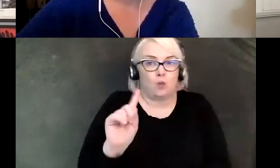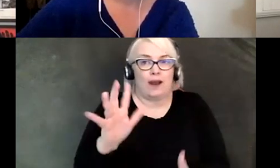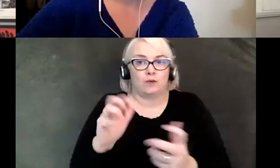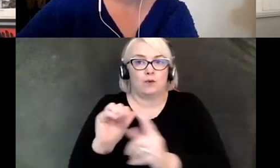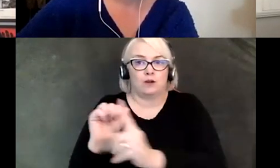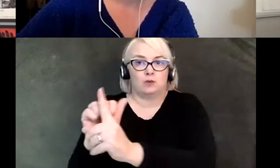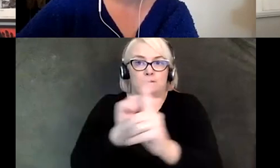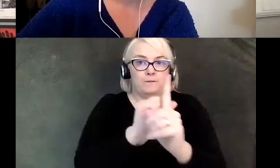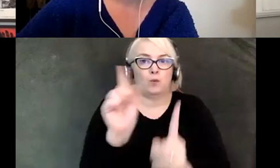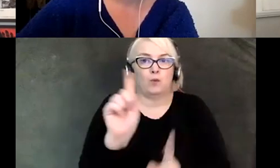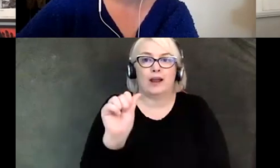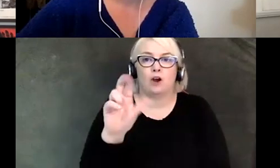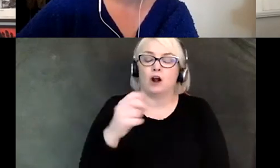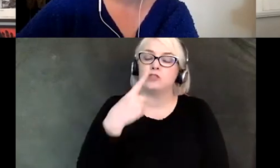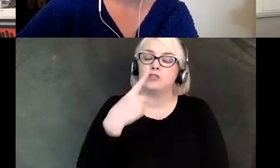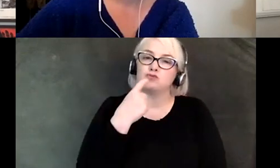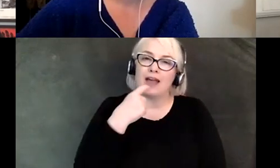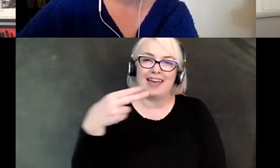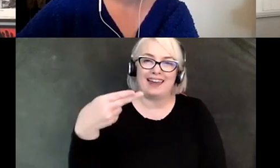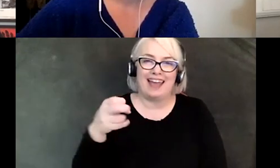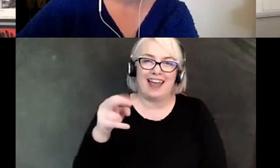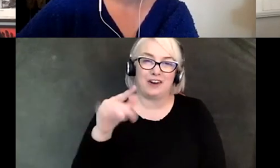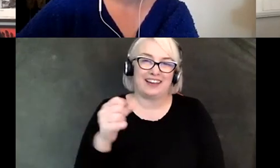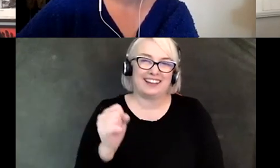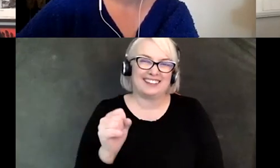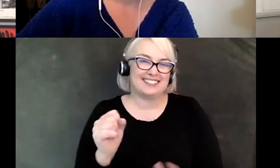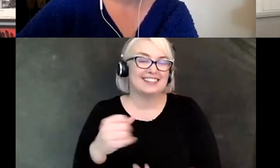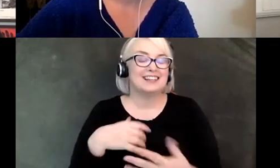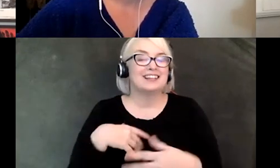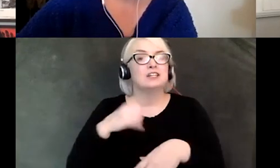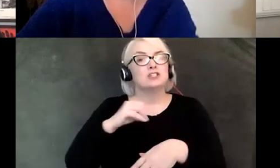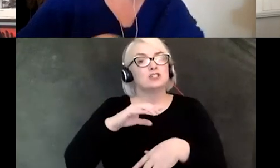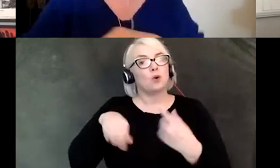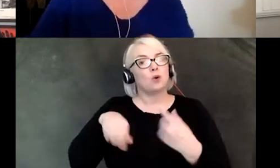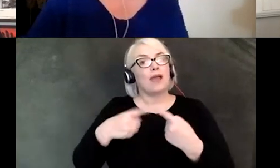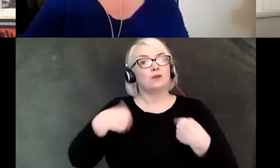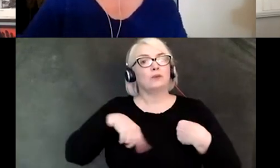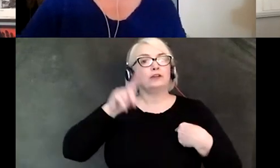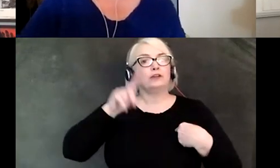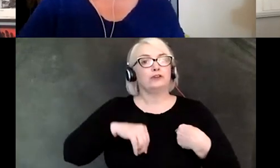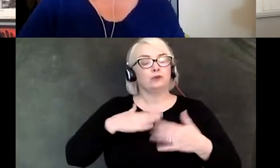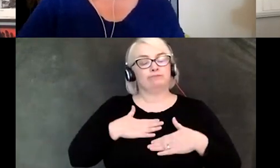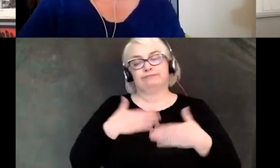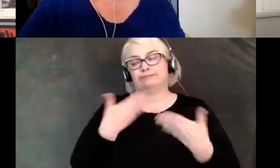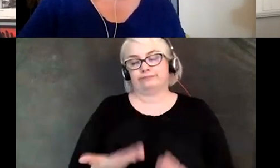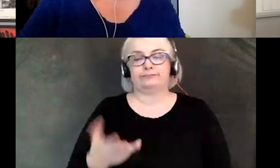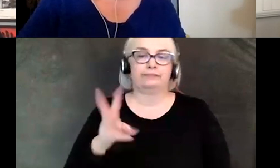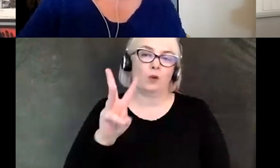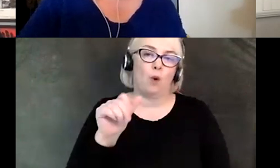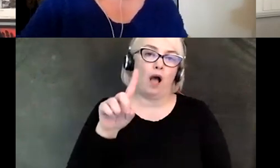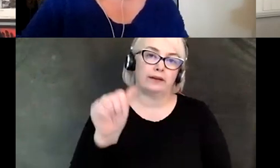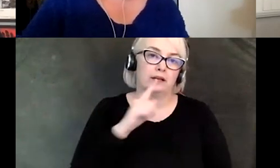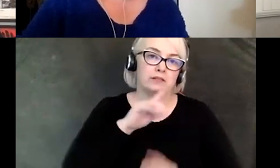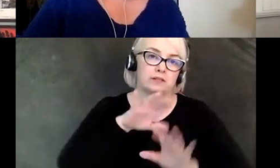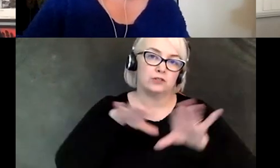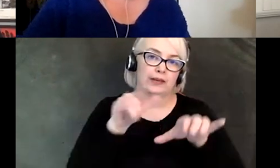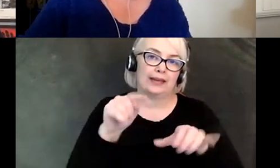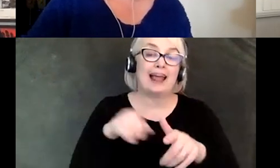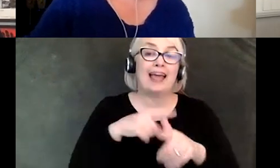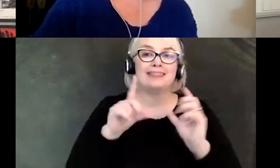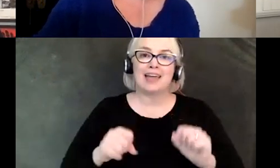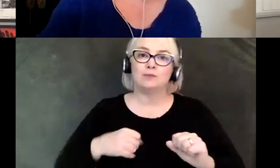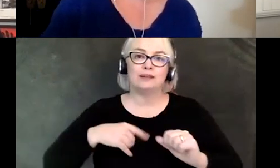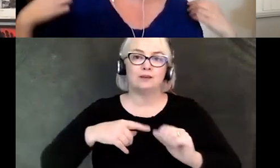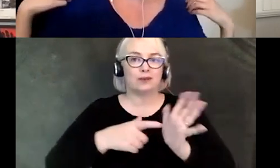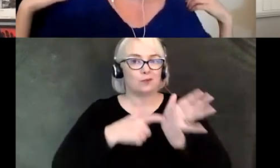time once, once we sort of give up the ghost that Wanda's behind it, we had to sort of double down on the tension and the